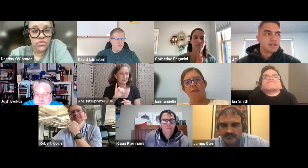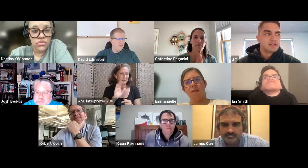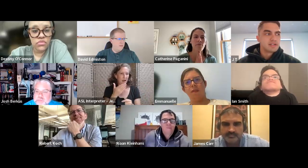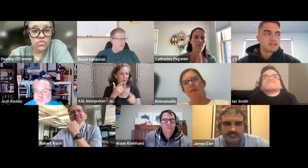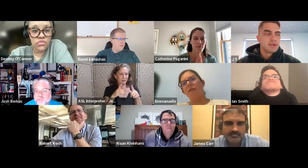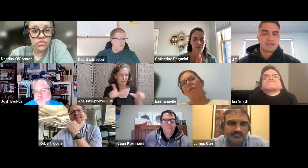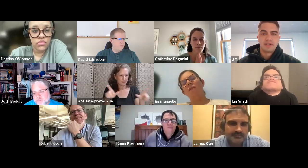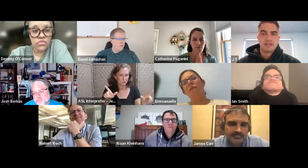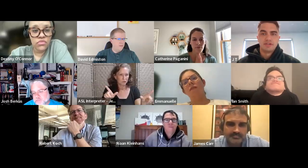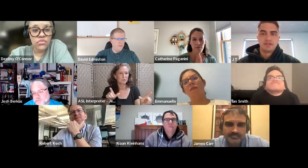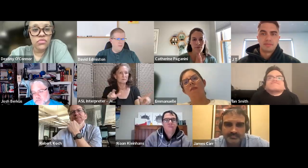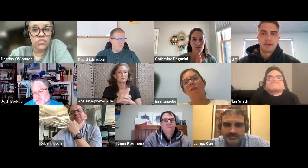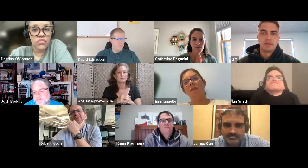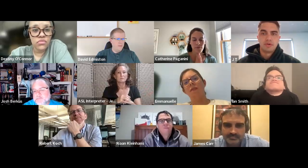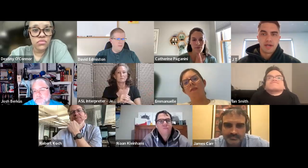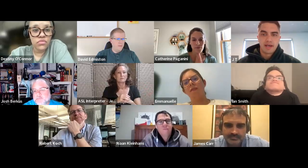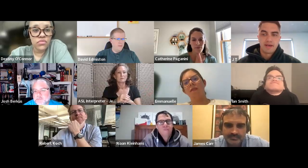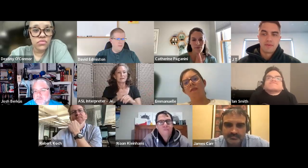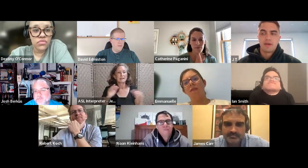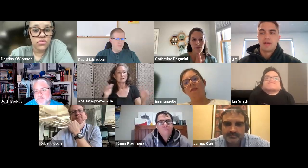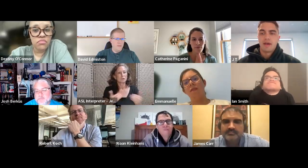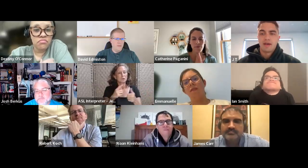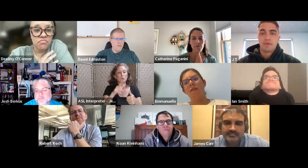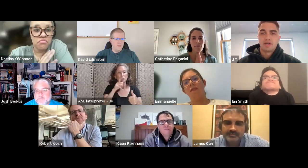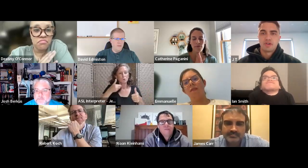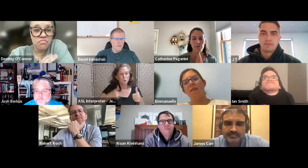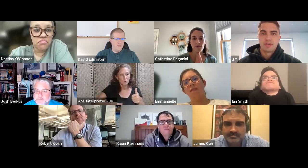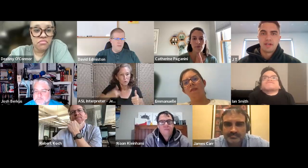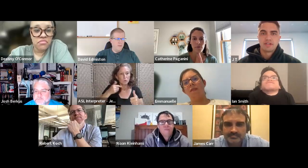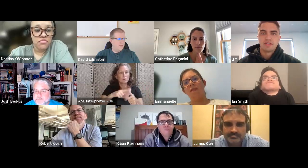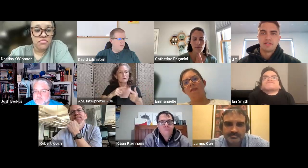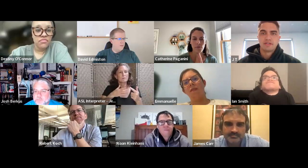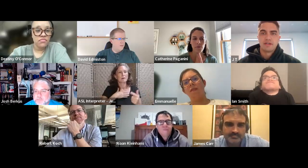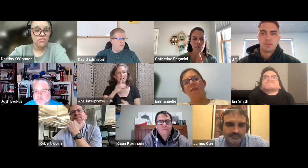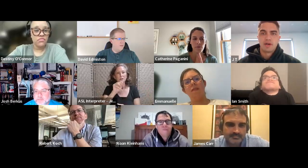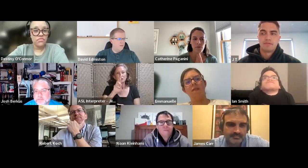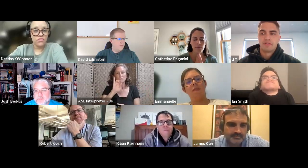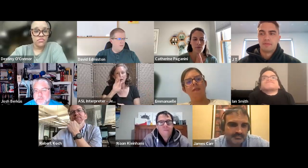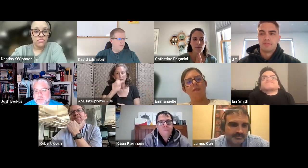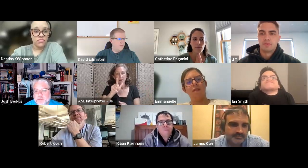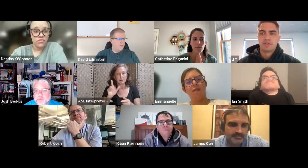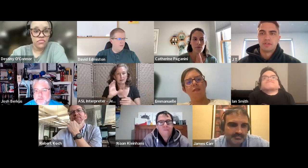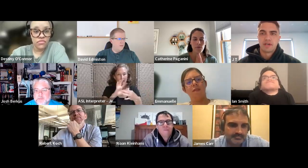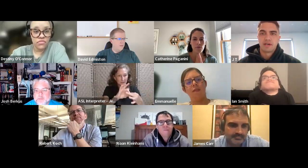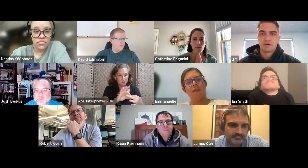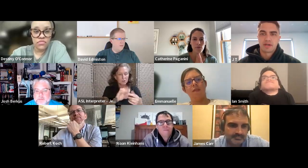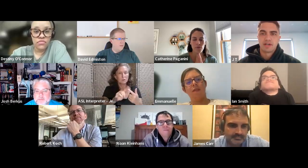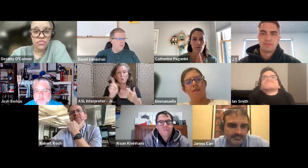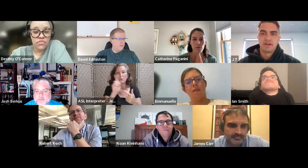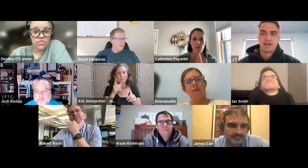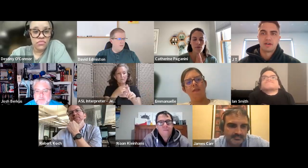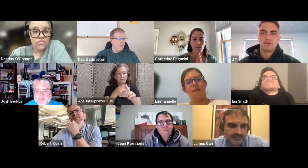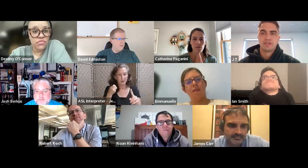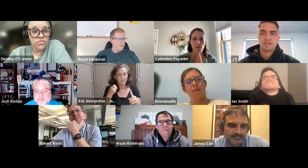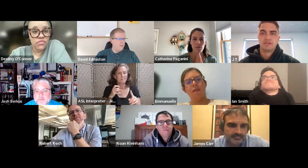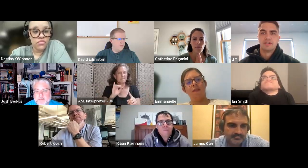language, just basically introducing about who I am and my tribal connections and where I'm from, which is quite